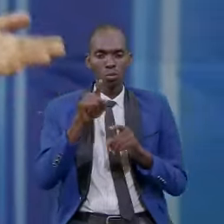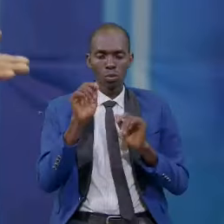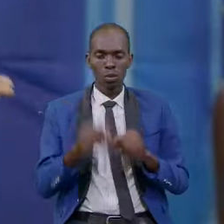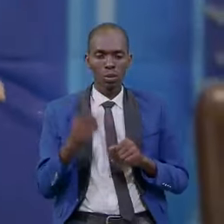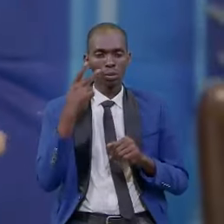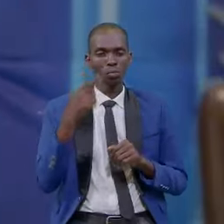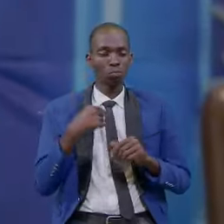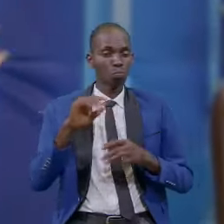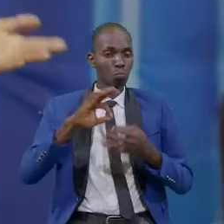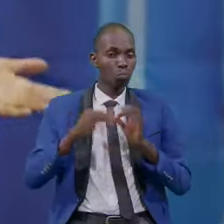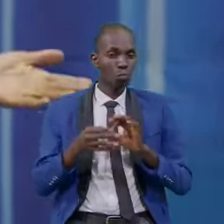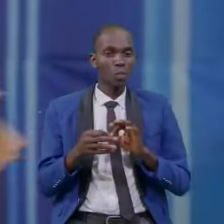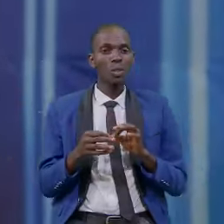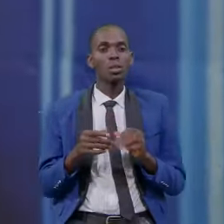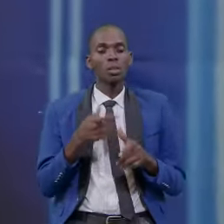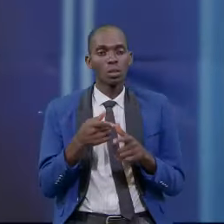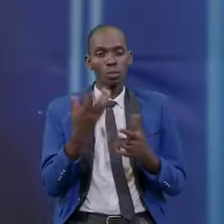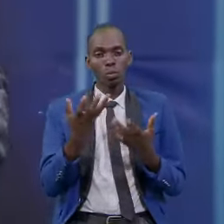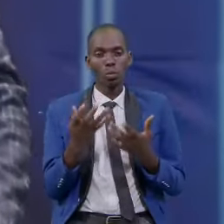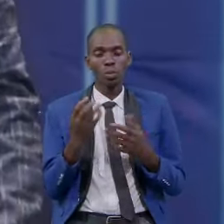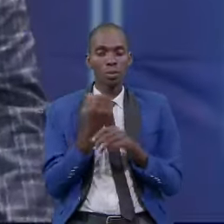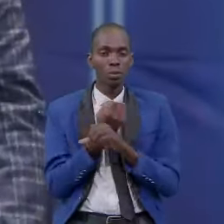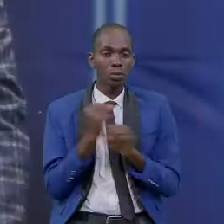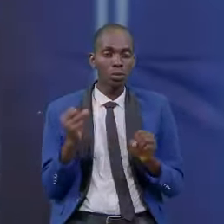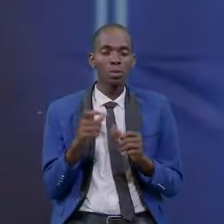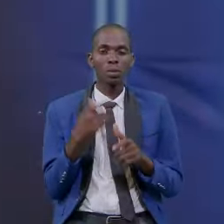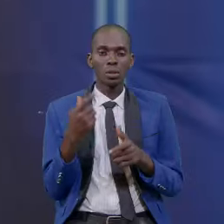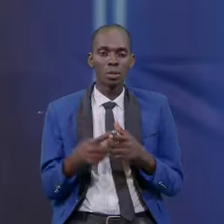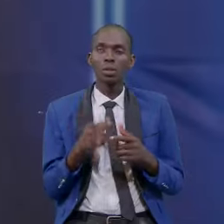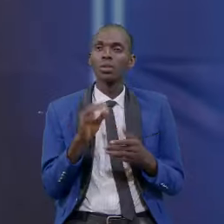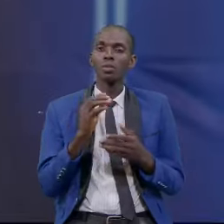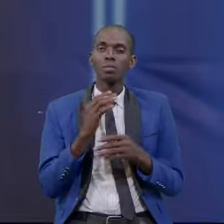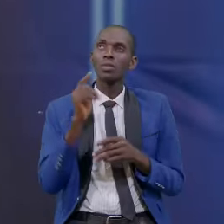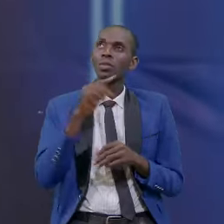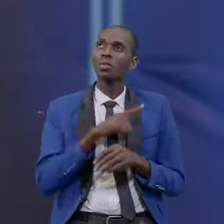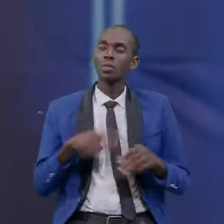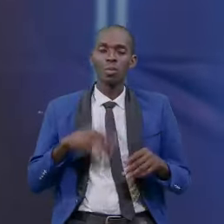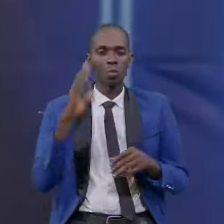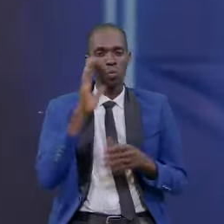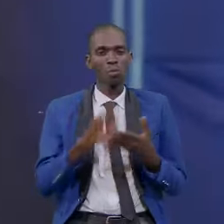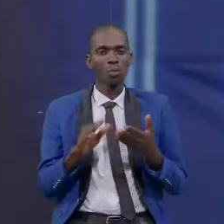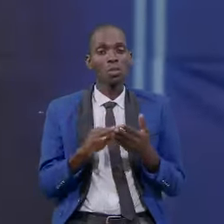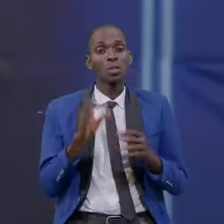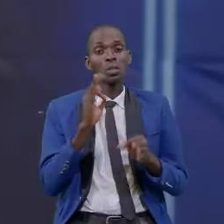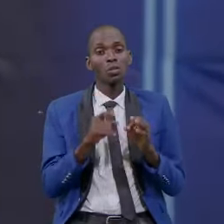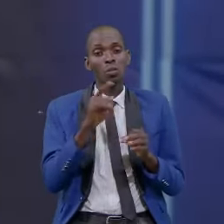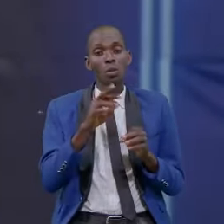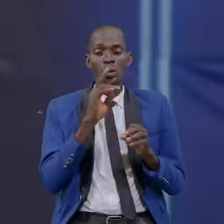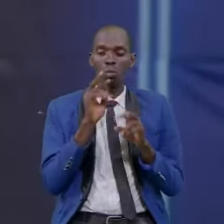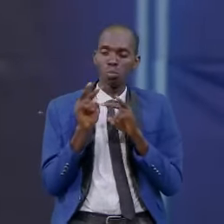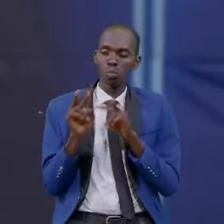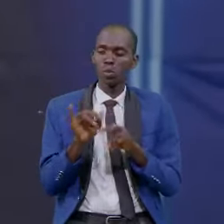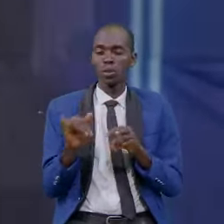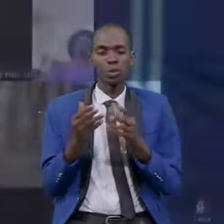that he will forgive your sin right here. Online, anywhere you are, you're listening over the radio,